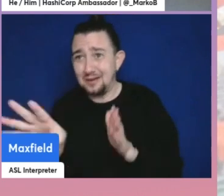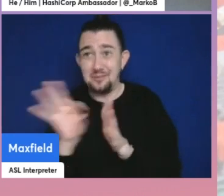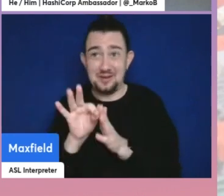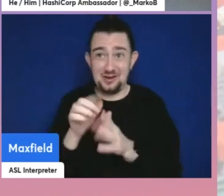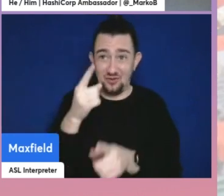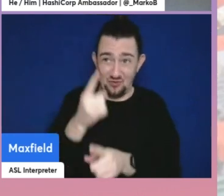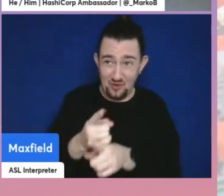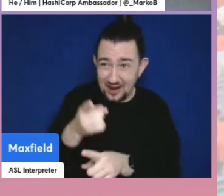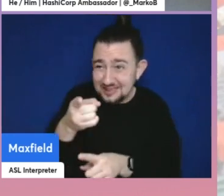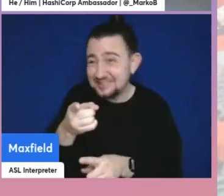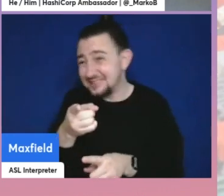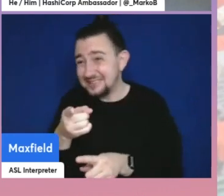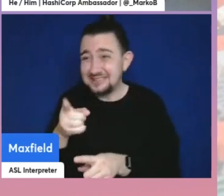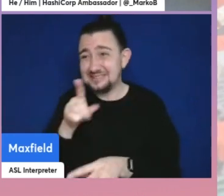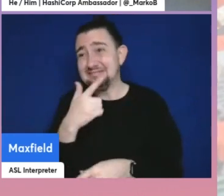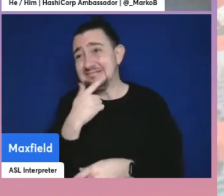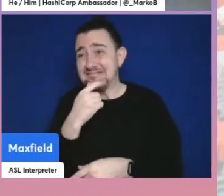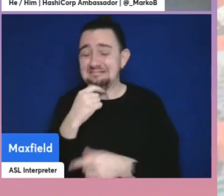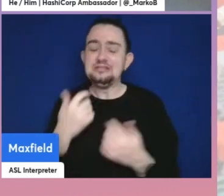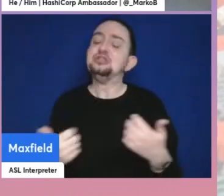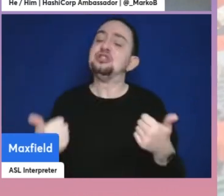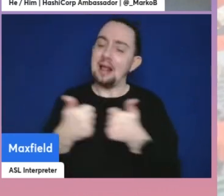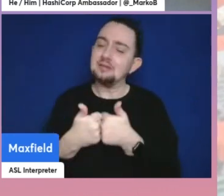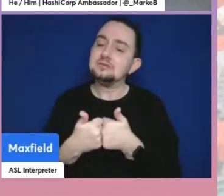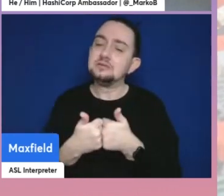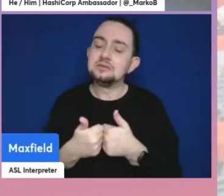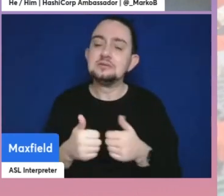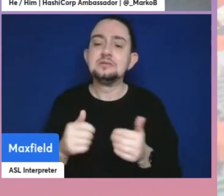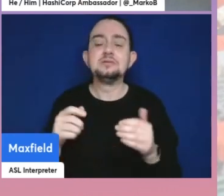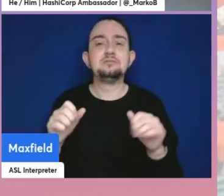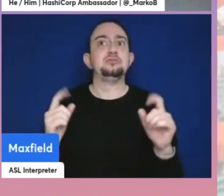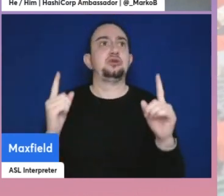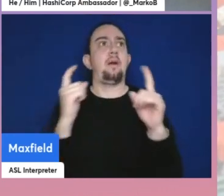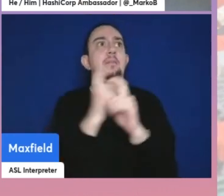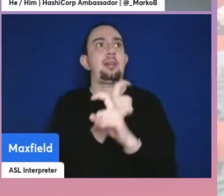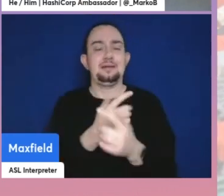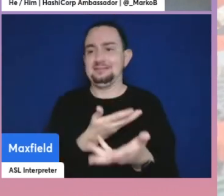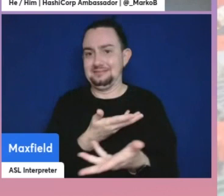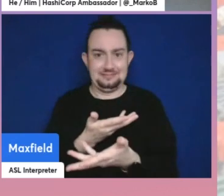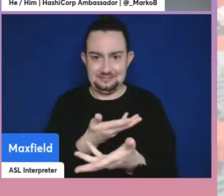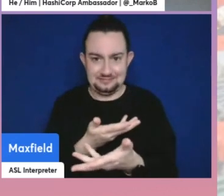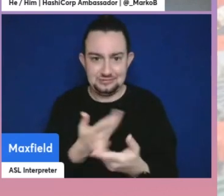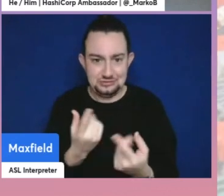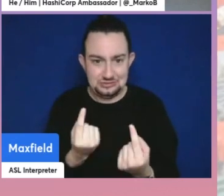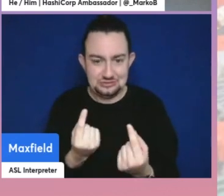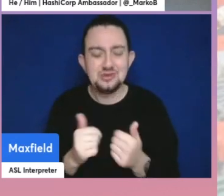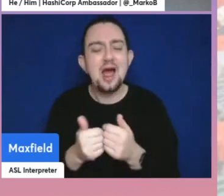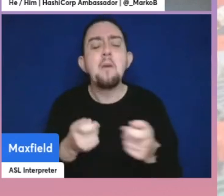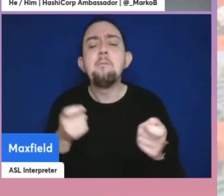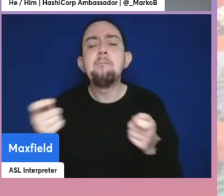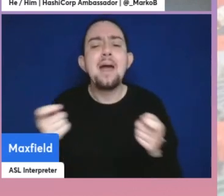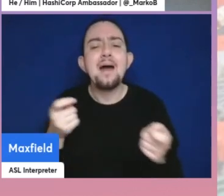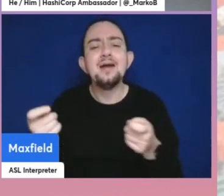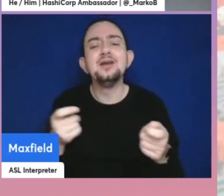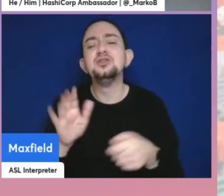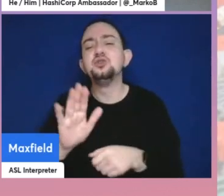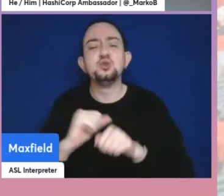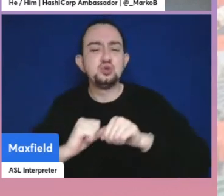quite challenging, right? And can introduce a lot of complexity, in the way how you manage your infrastructure as